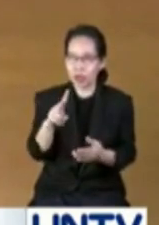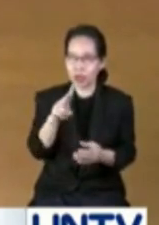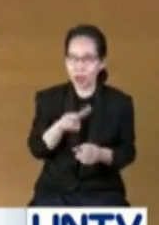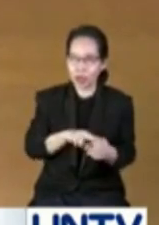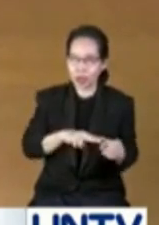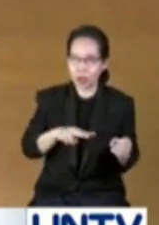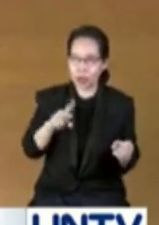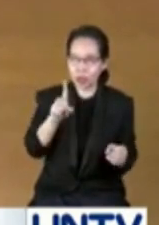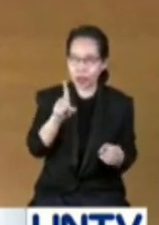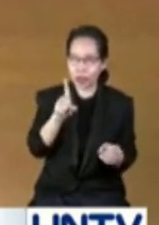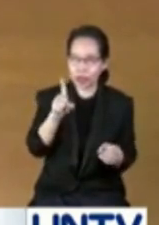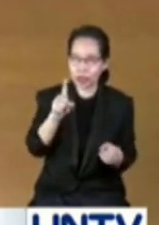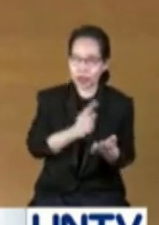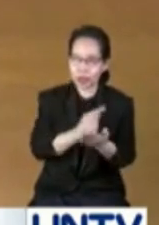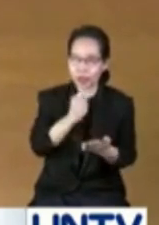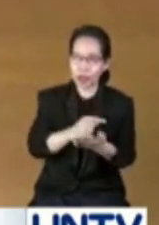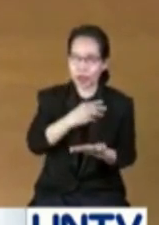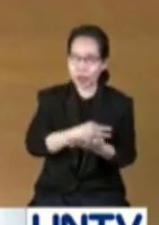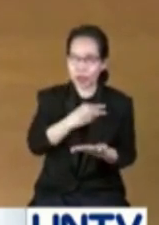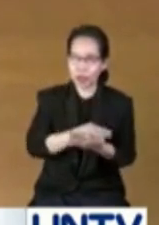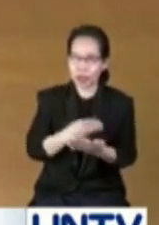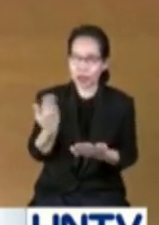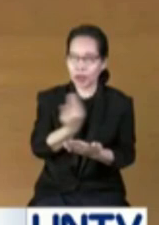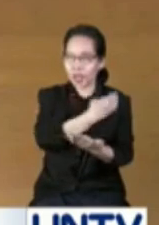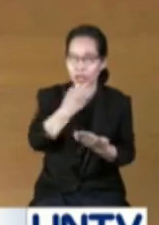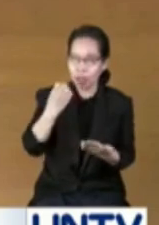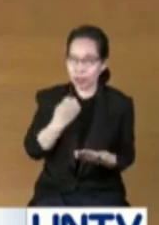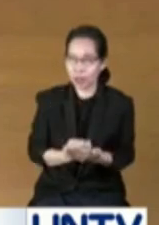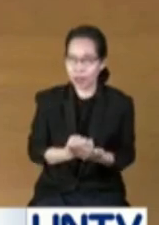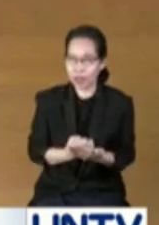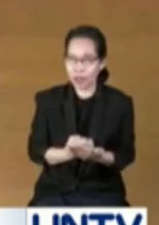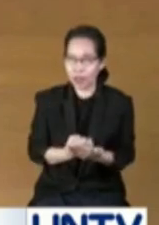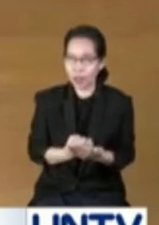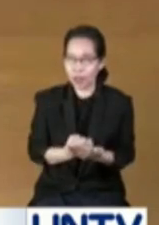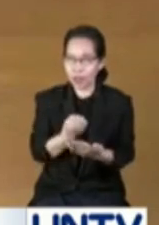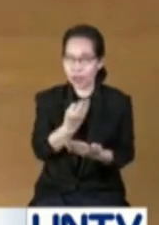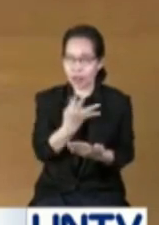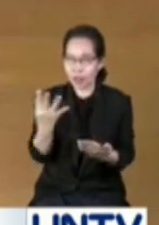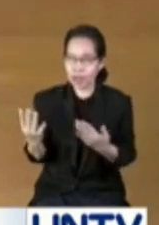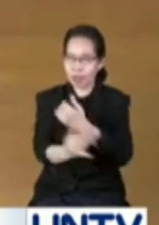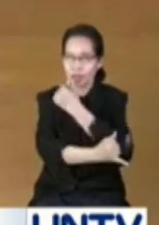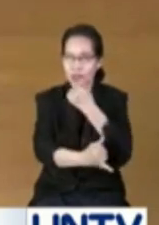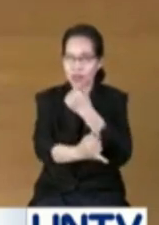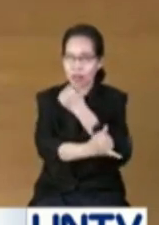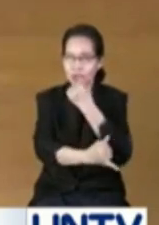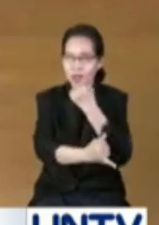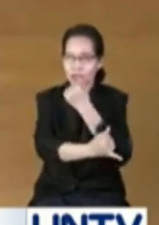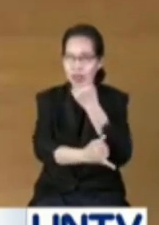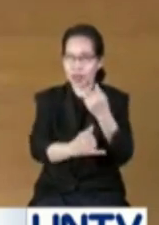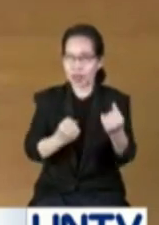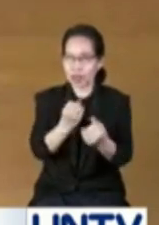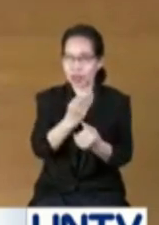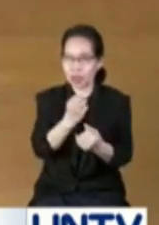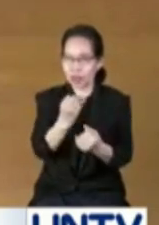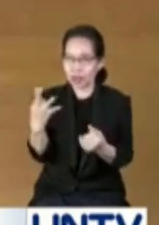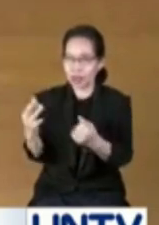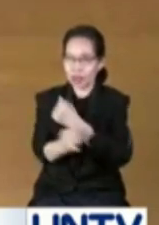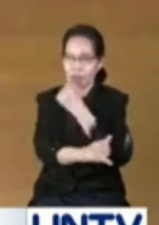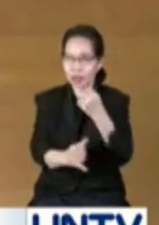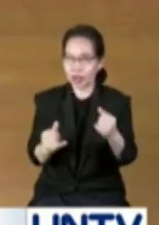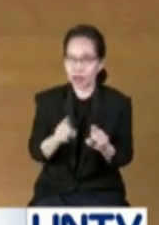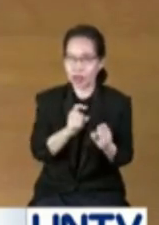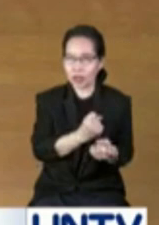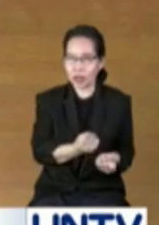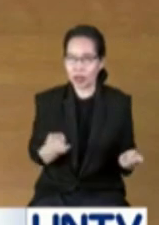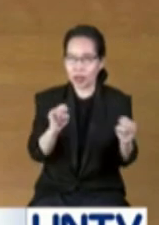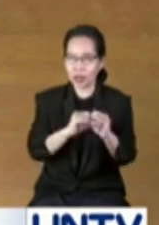trillion pesos, to our economy. Several countries, Several countries have also signified interest to